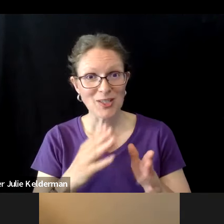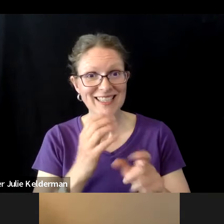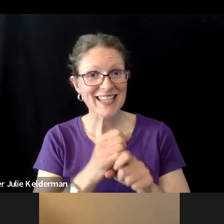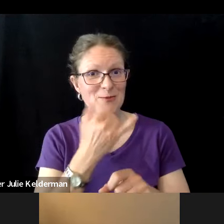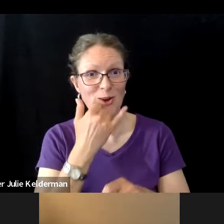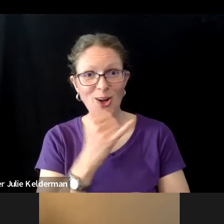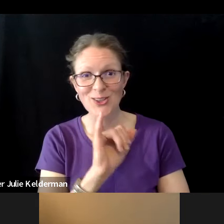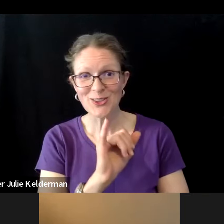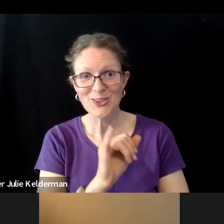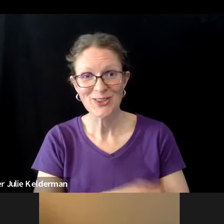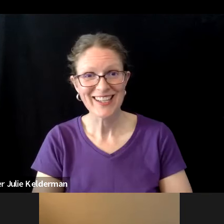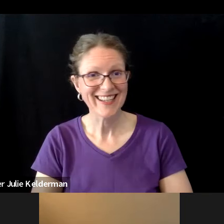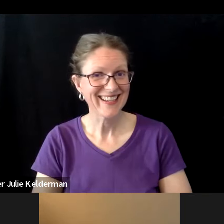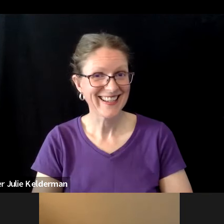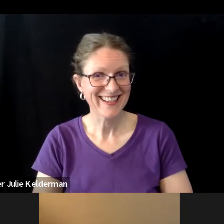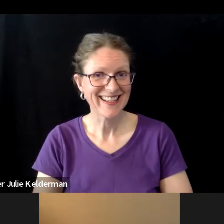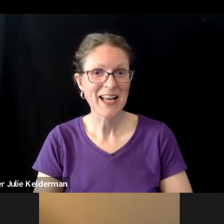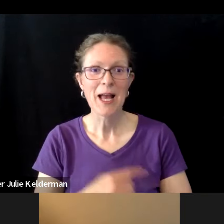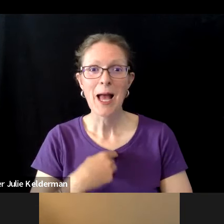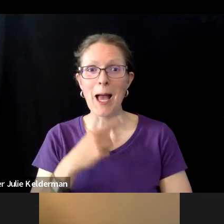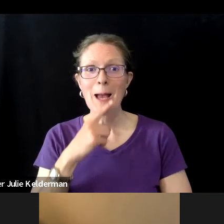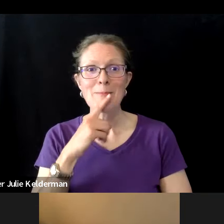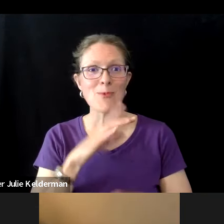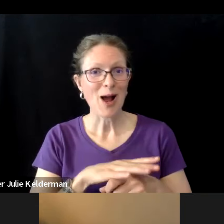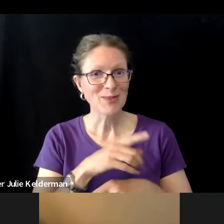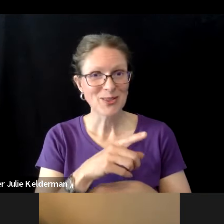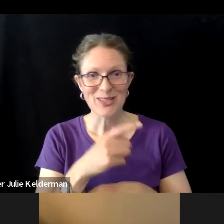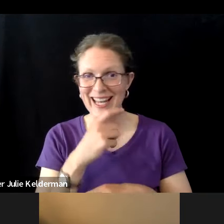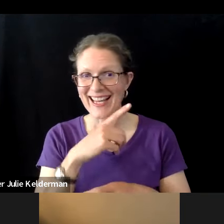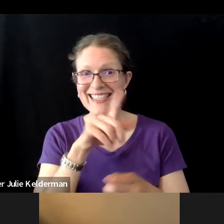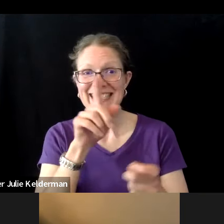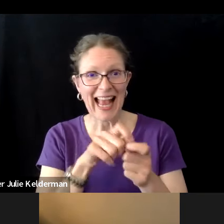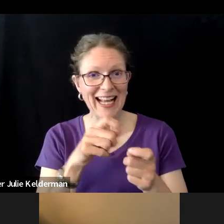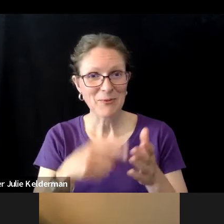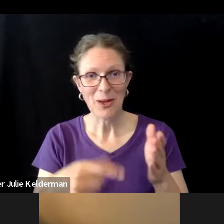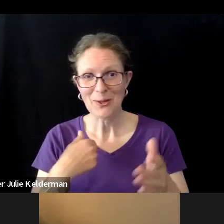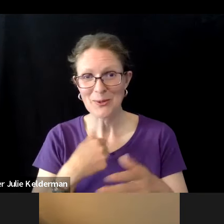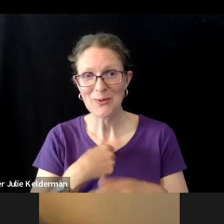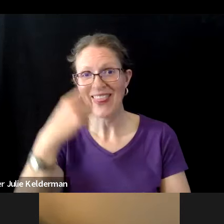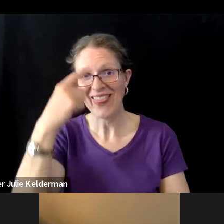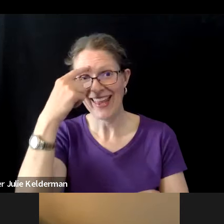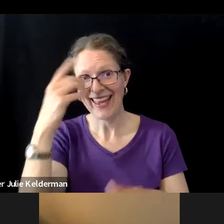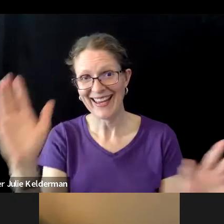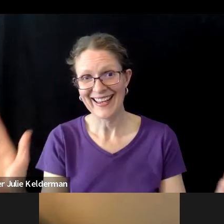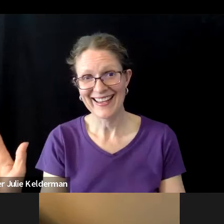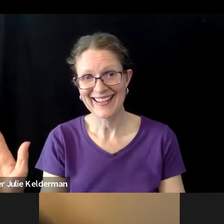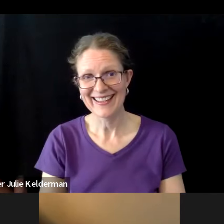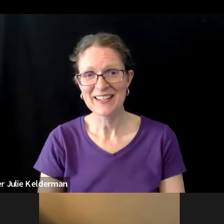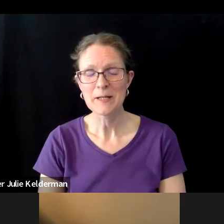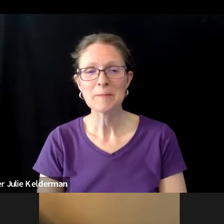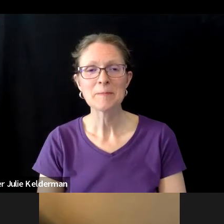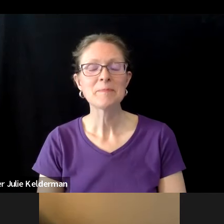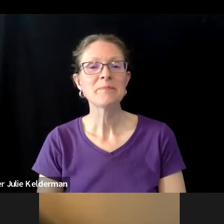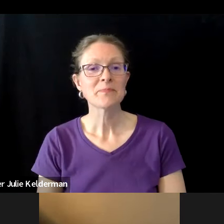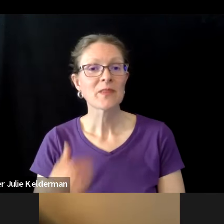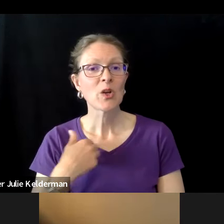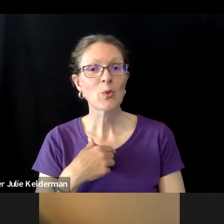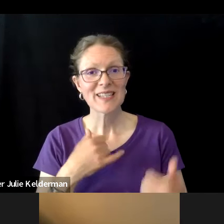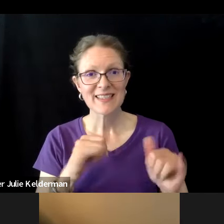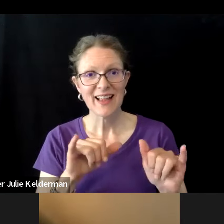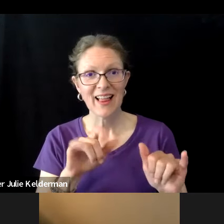So I can promise you that it won't be exactly what we think. But we still have to go